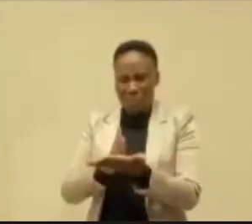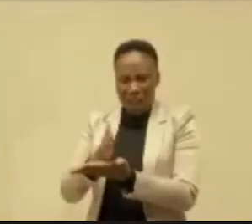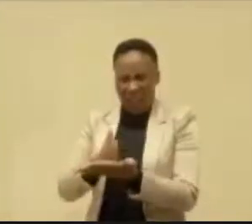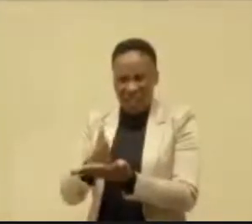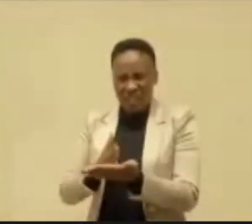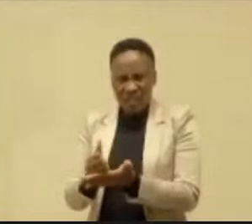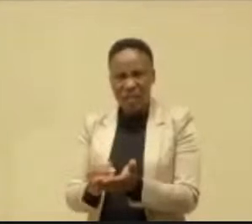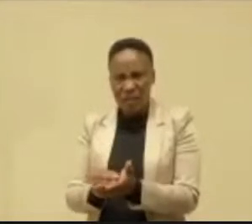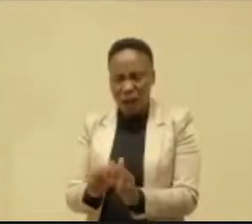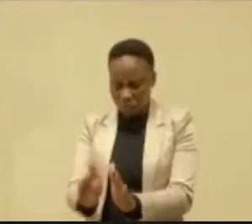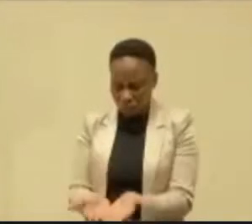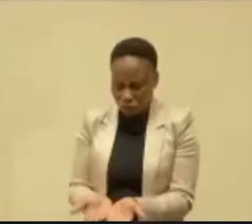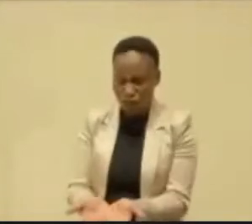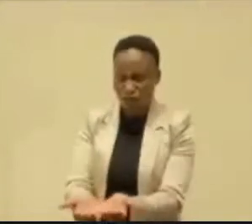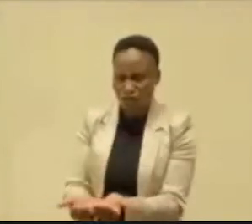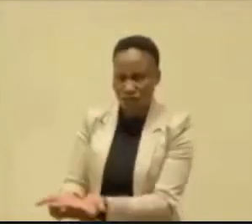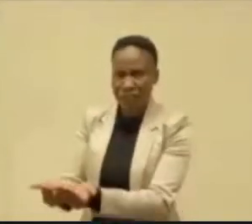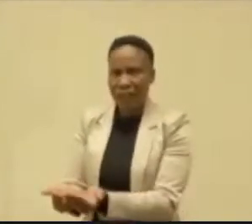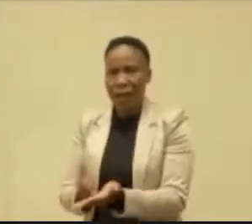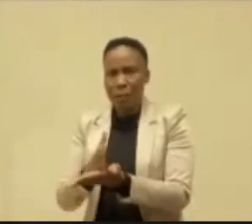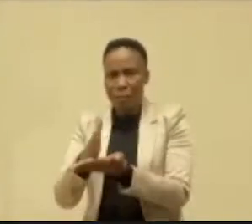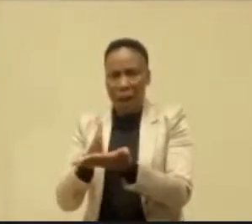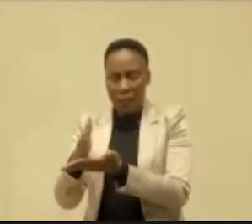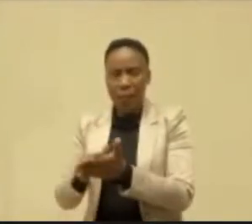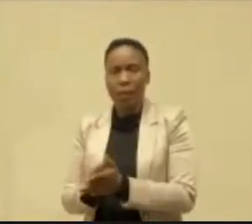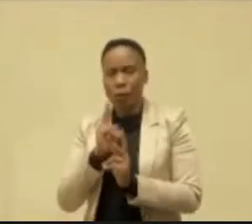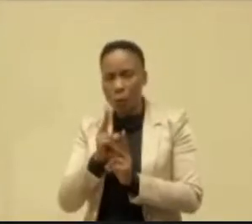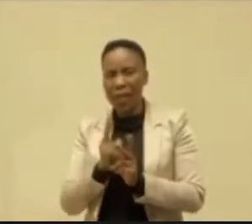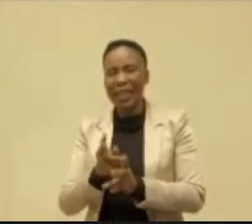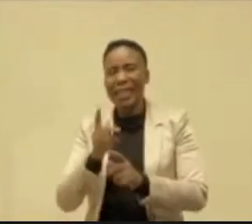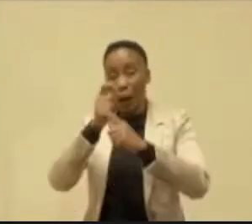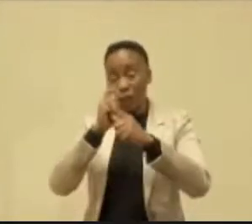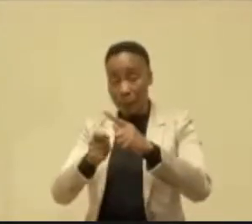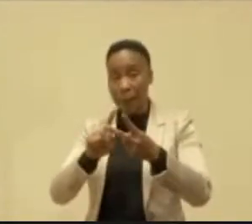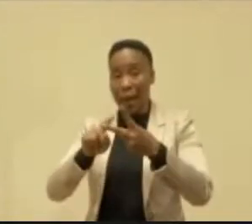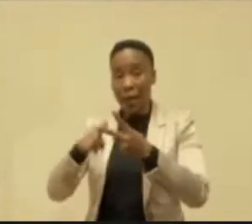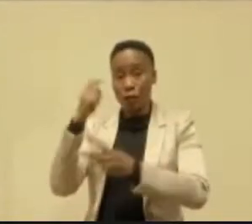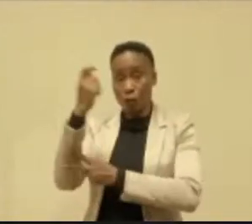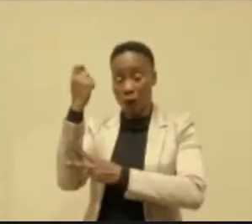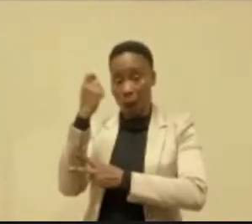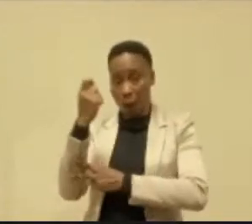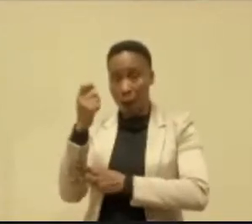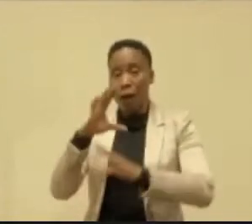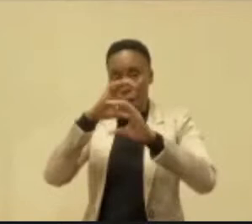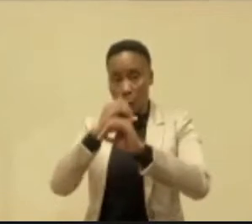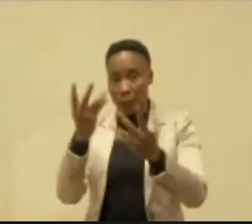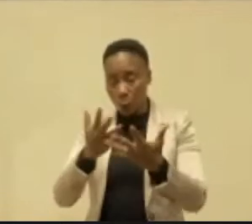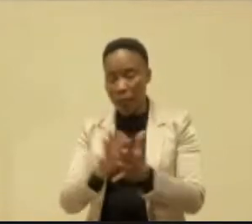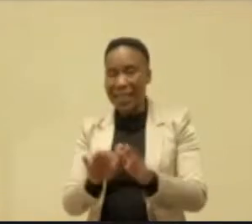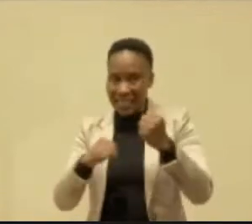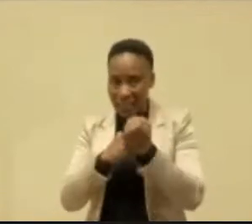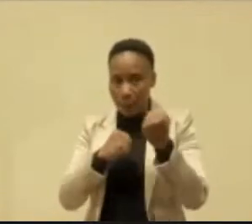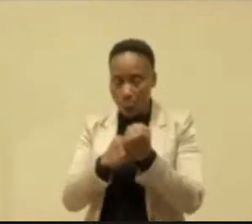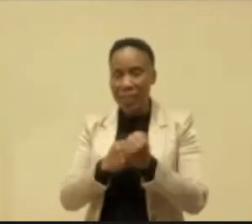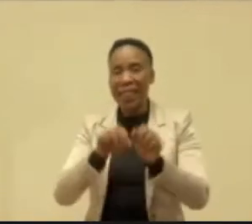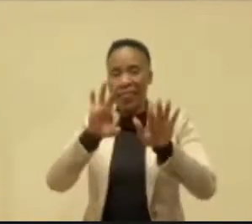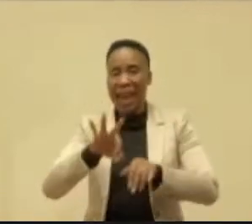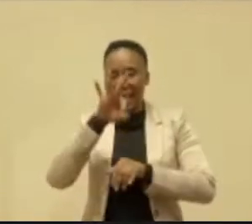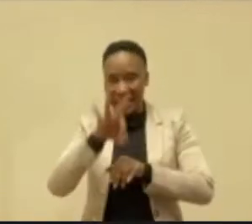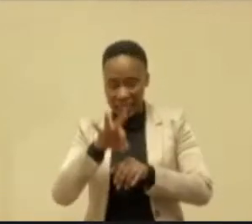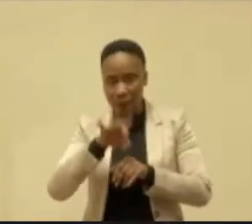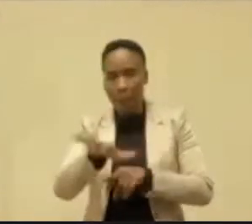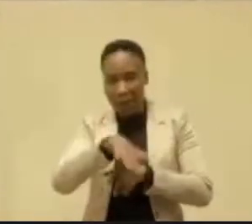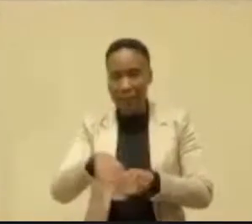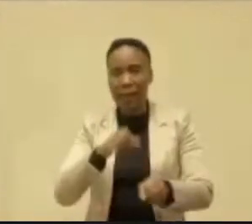in stimulating rural and township economies the province is focusing on supporting 13 bakeries